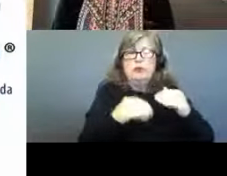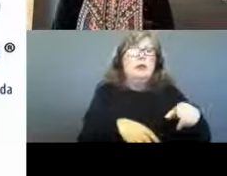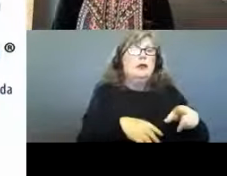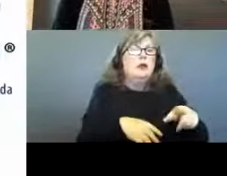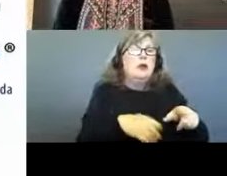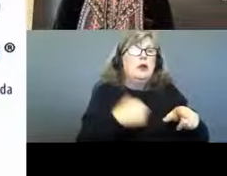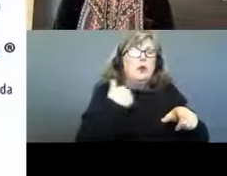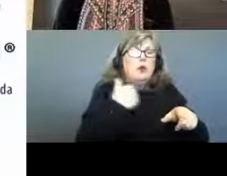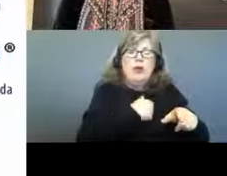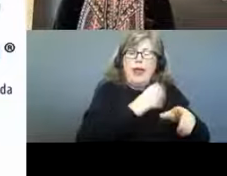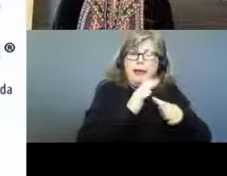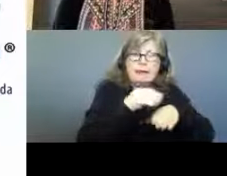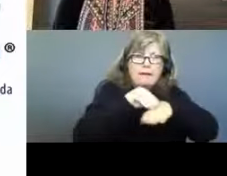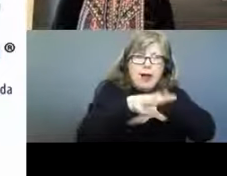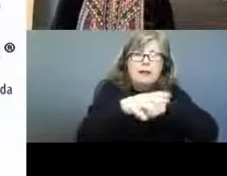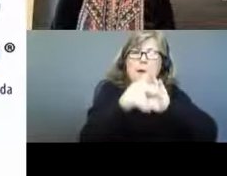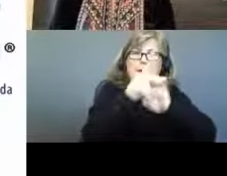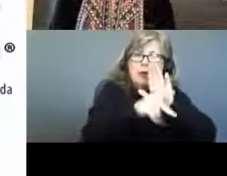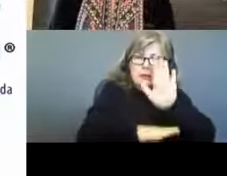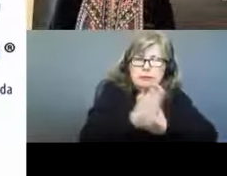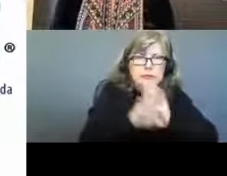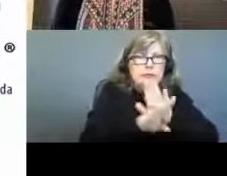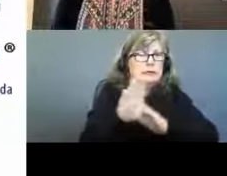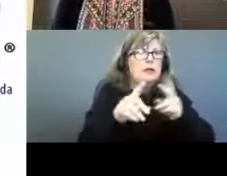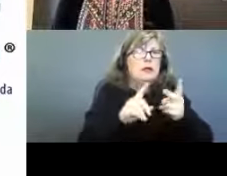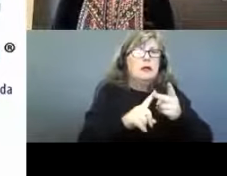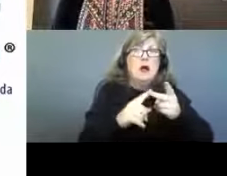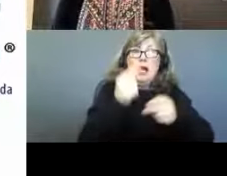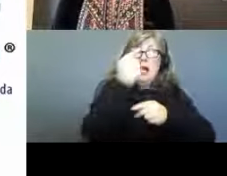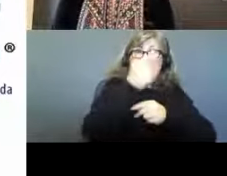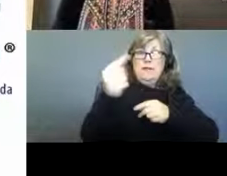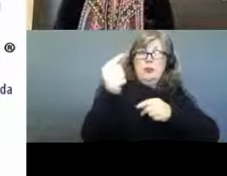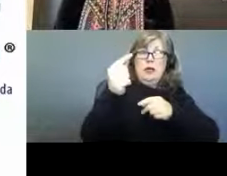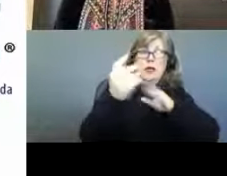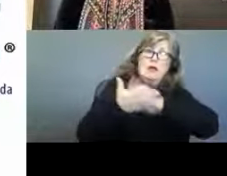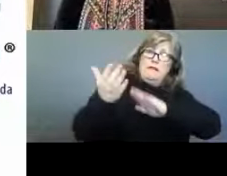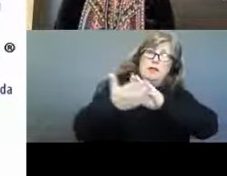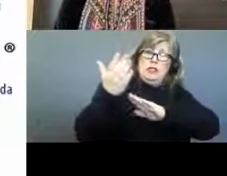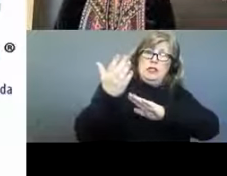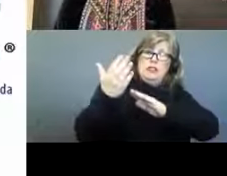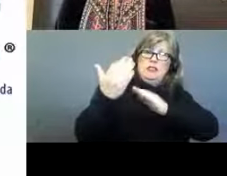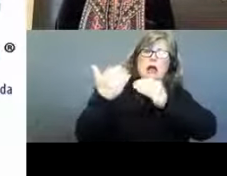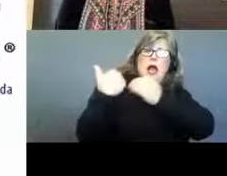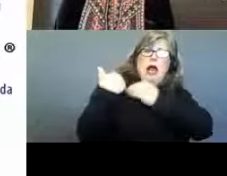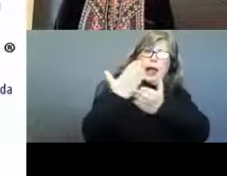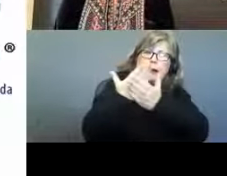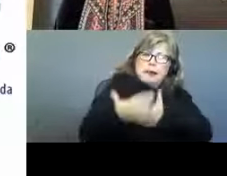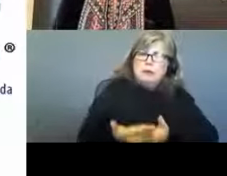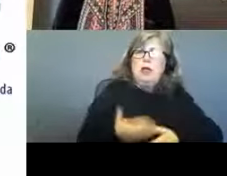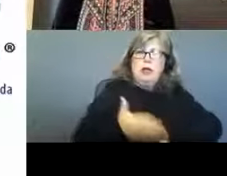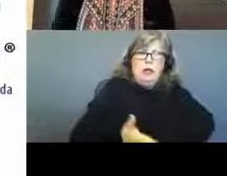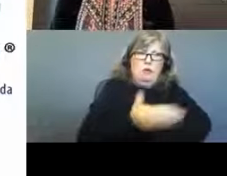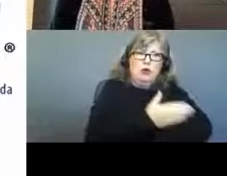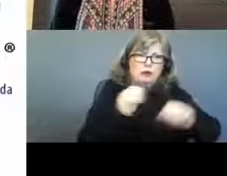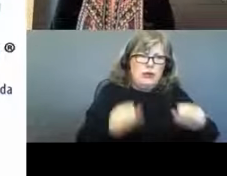guiding policymaking, improving accountability of governments at all levels, educating and empowering,